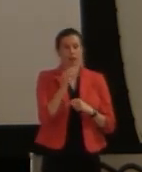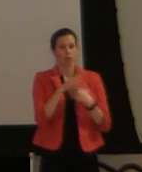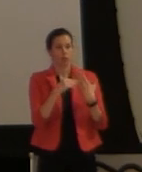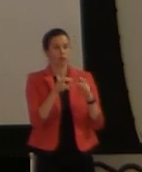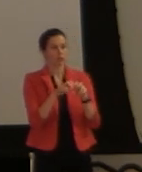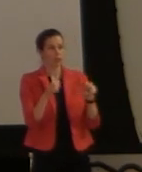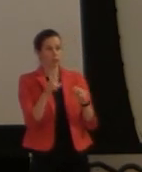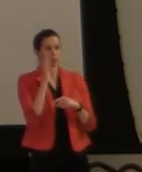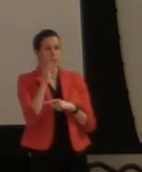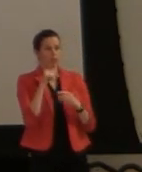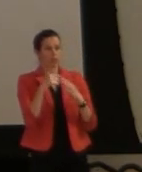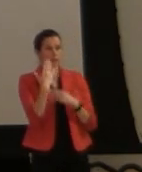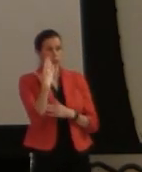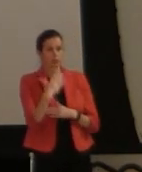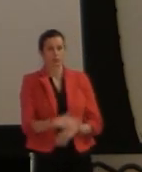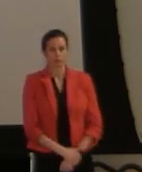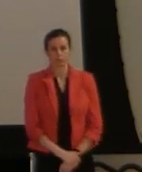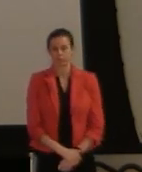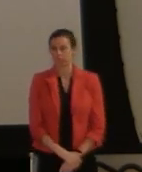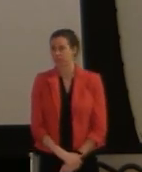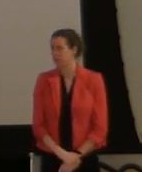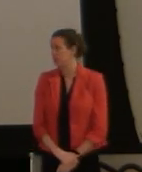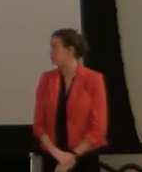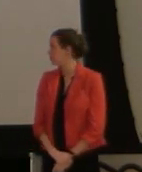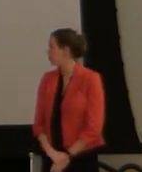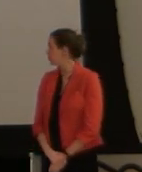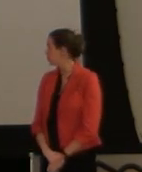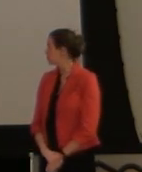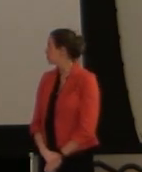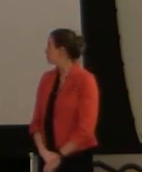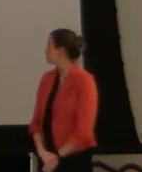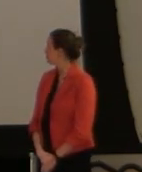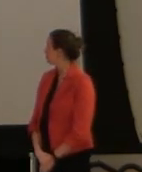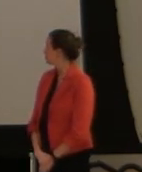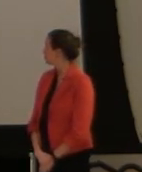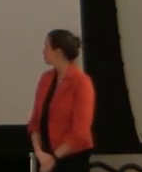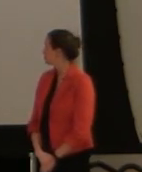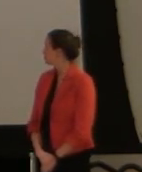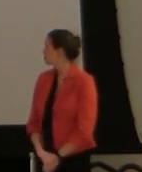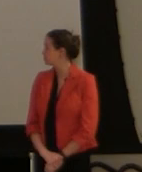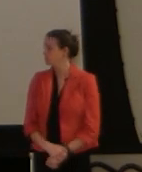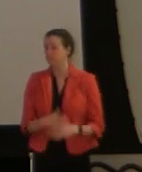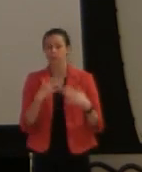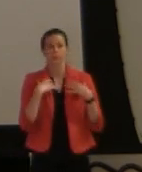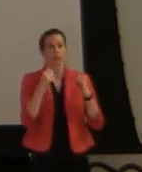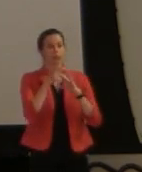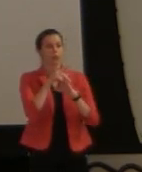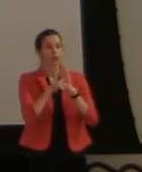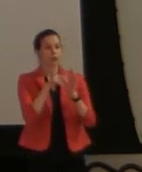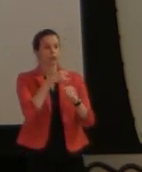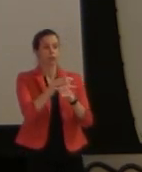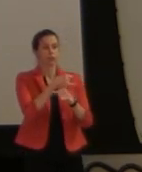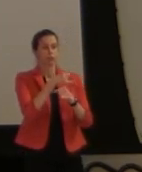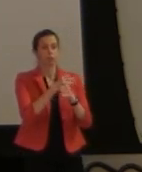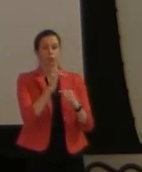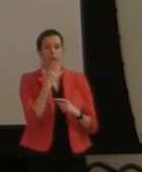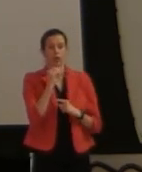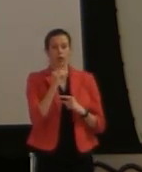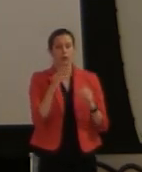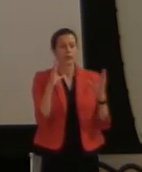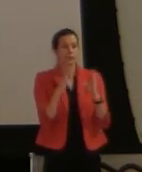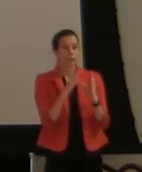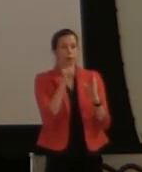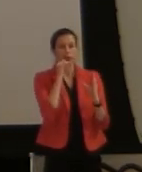presentation this morning. The Health Policy Institute of Ohio is a small, nonprofit,